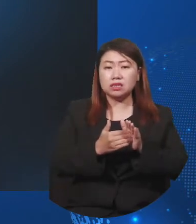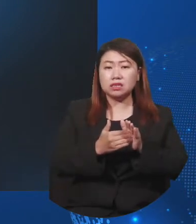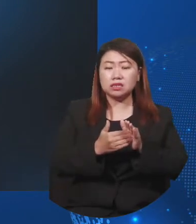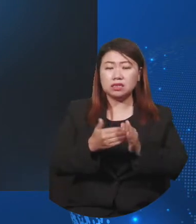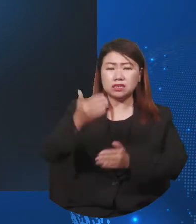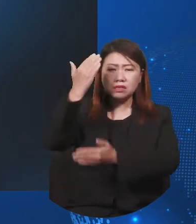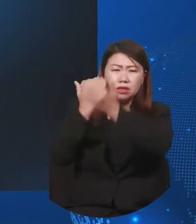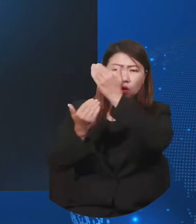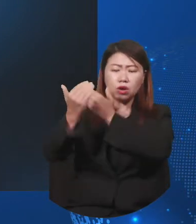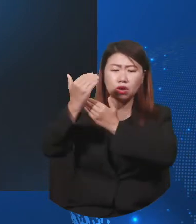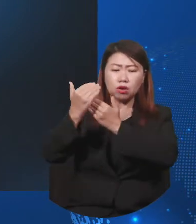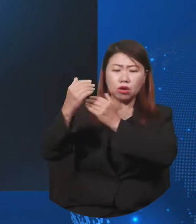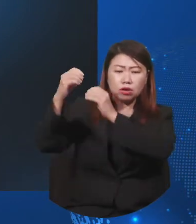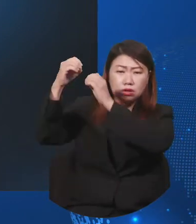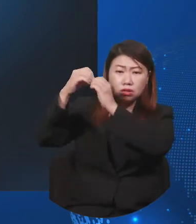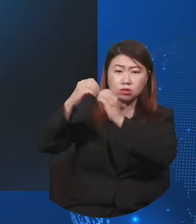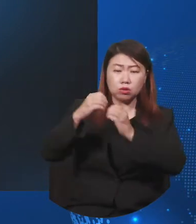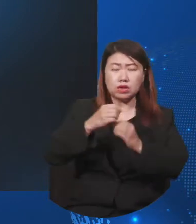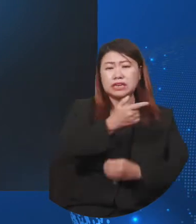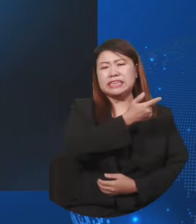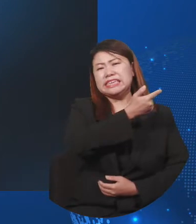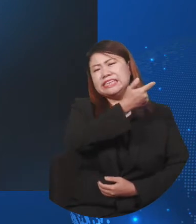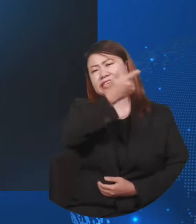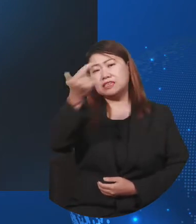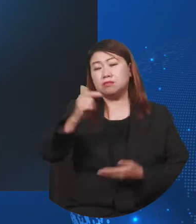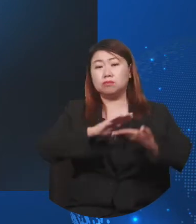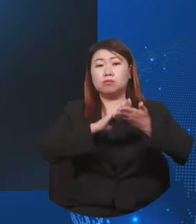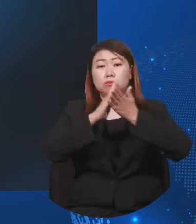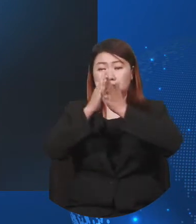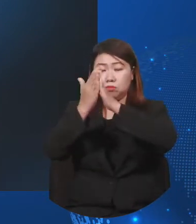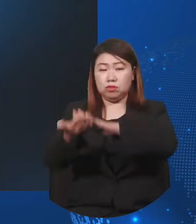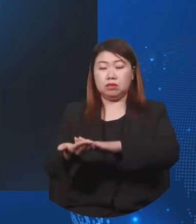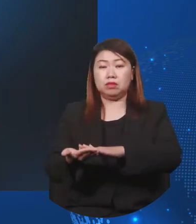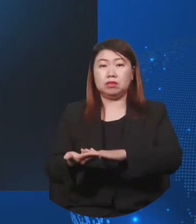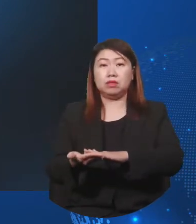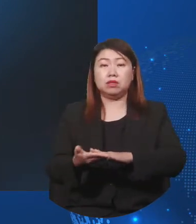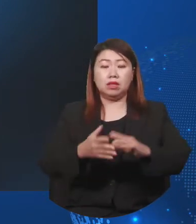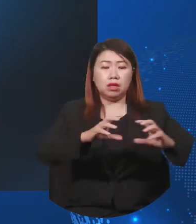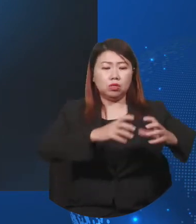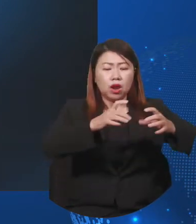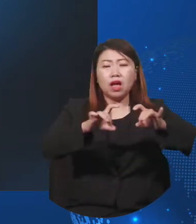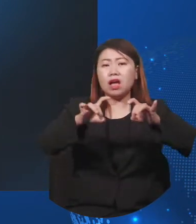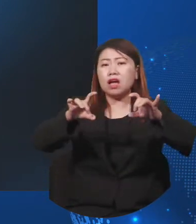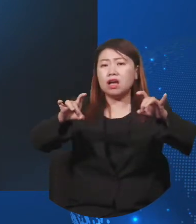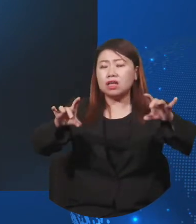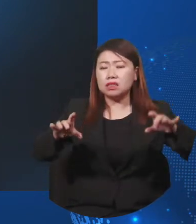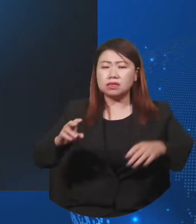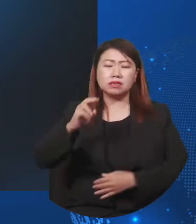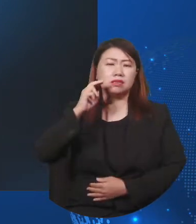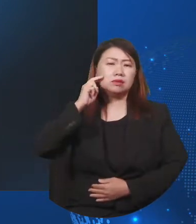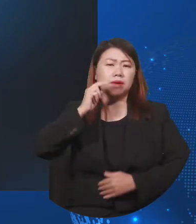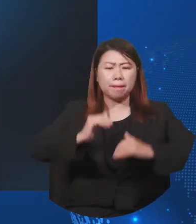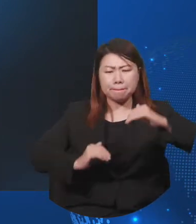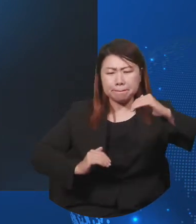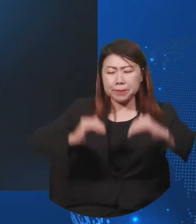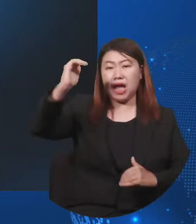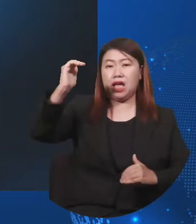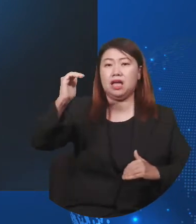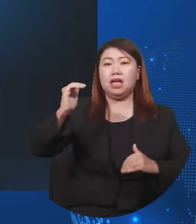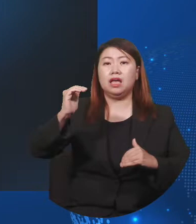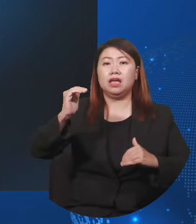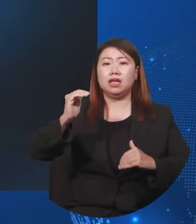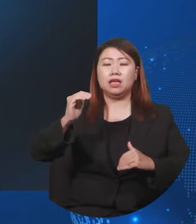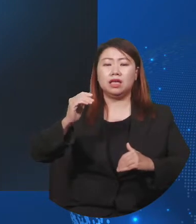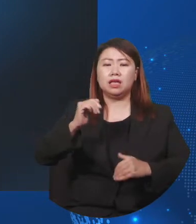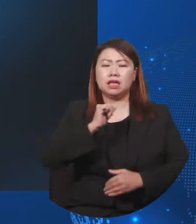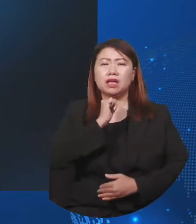cooperation. The alarming gap among countries and communities, the deepened poverty and widening divide